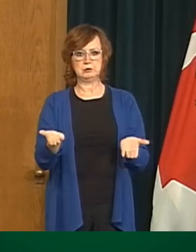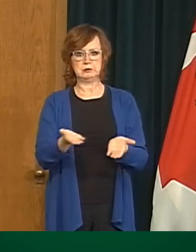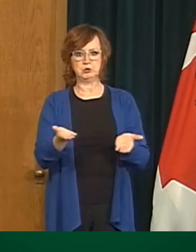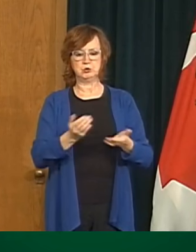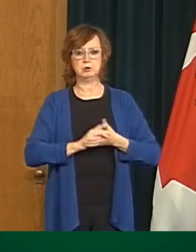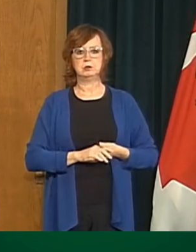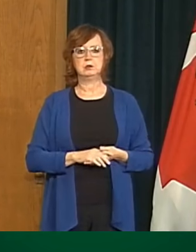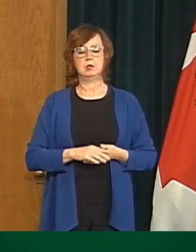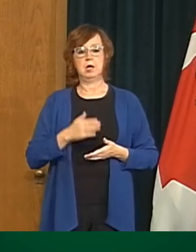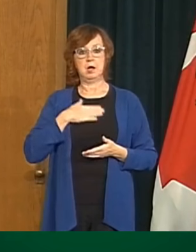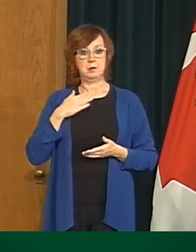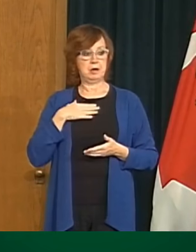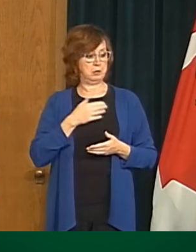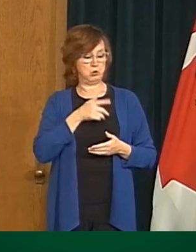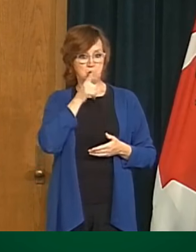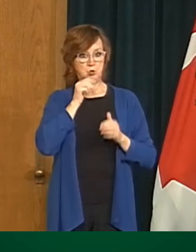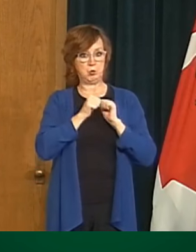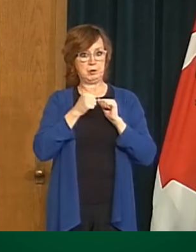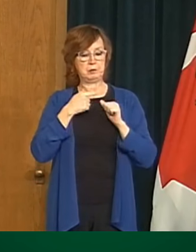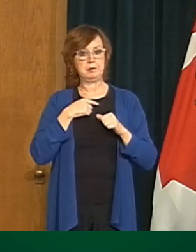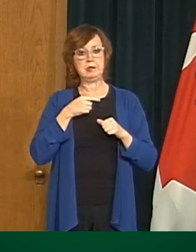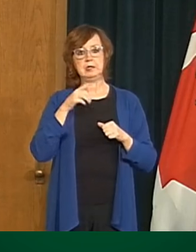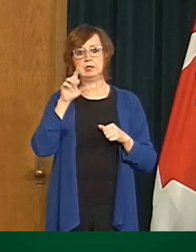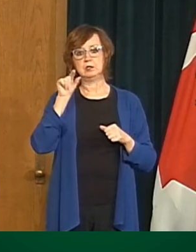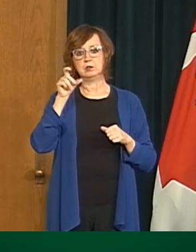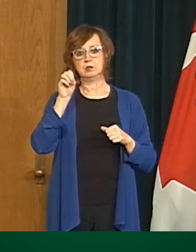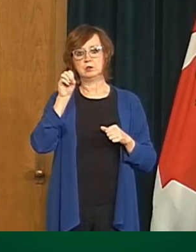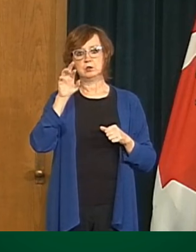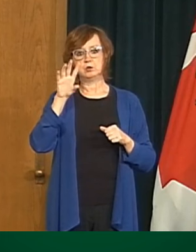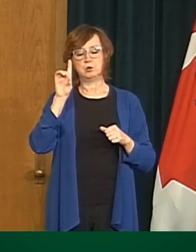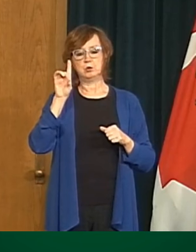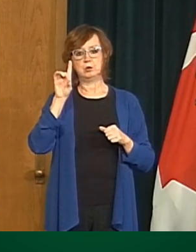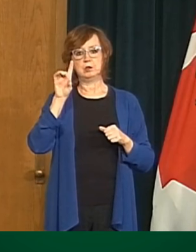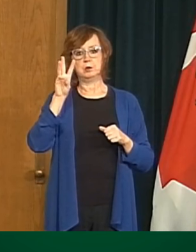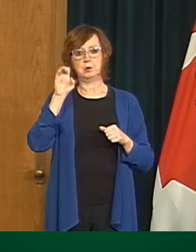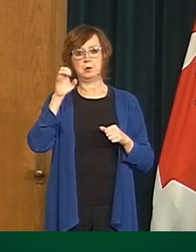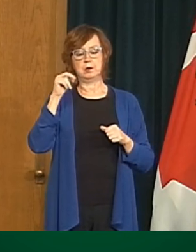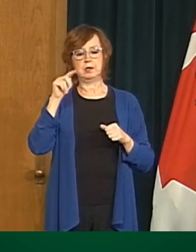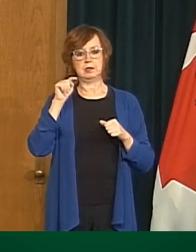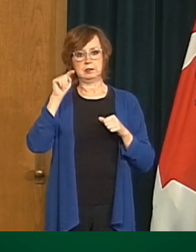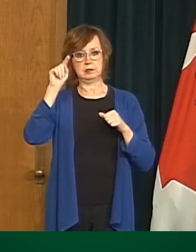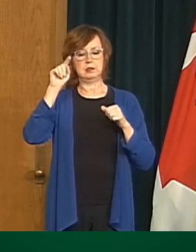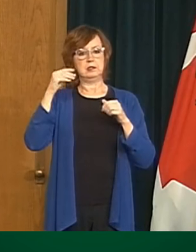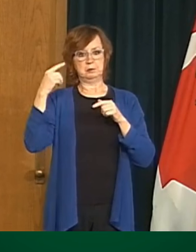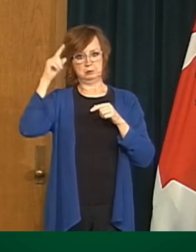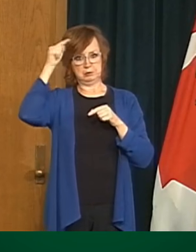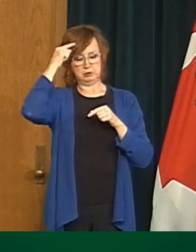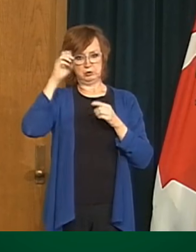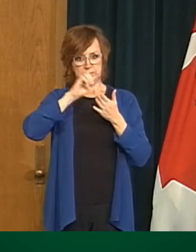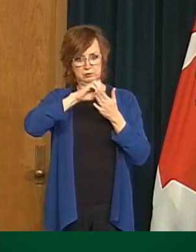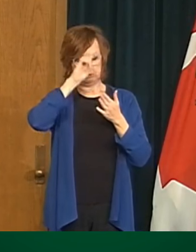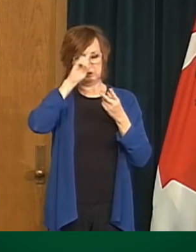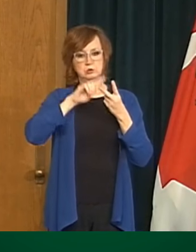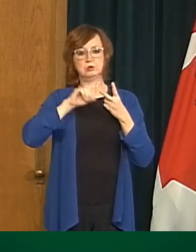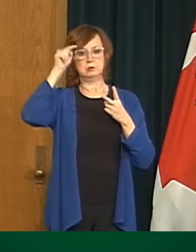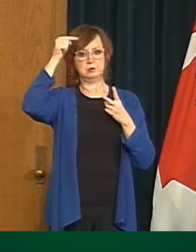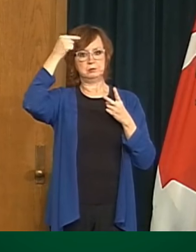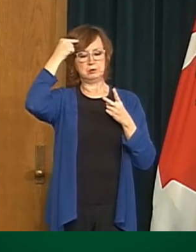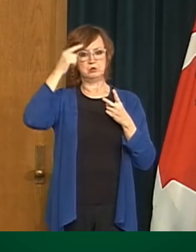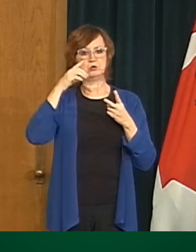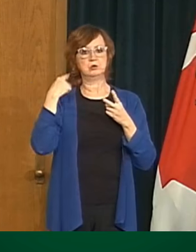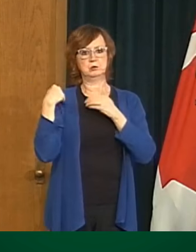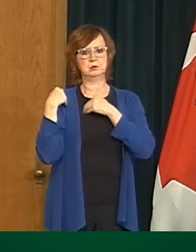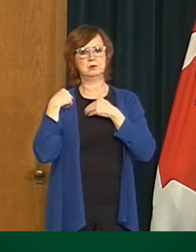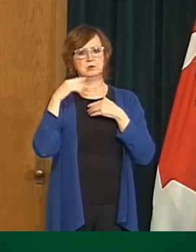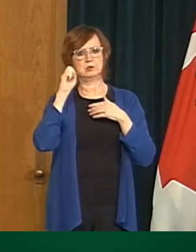very pleased to be joined by Deputy Premier Gordon Wyant, our Minister of Education, also our Minister responsible for Sask Builds, to